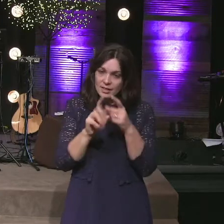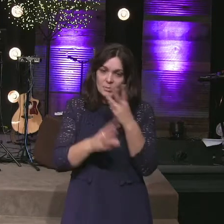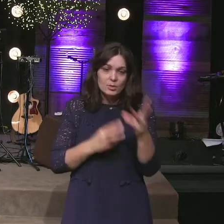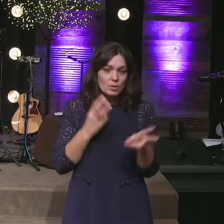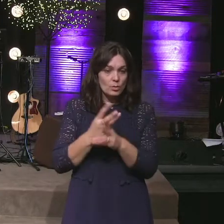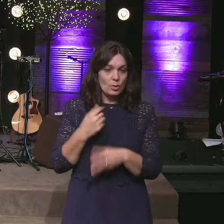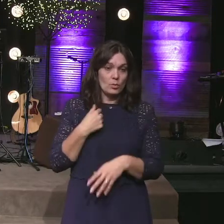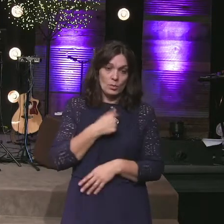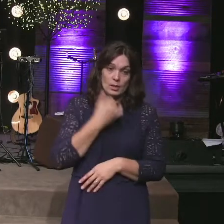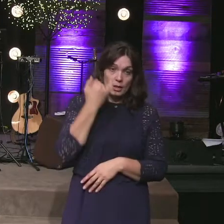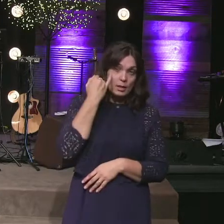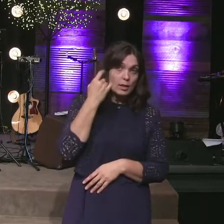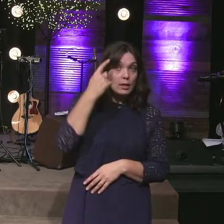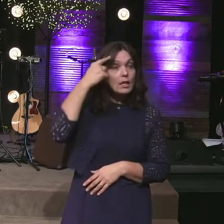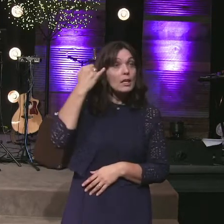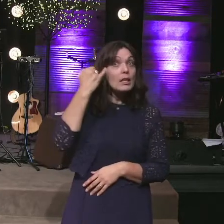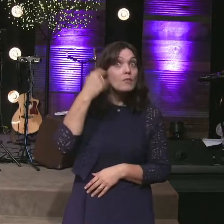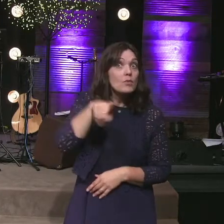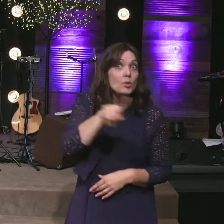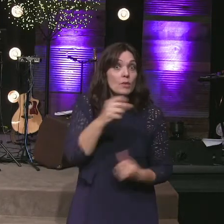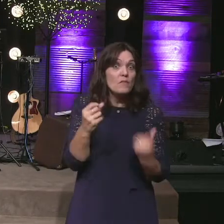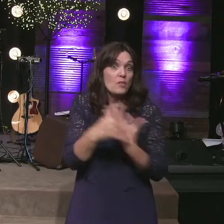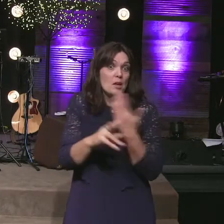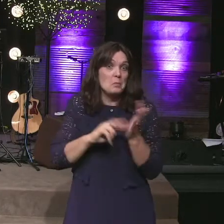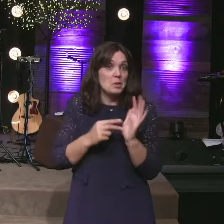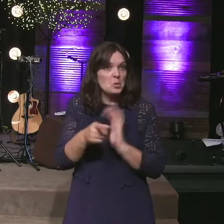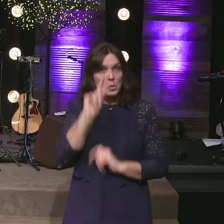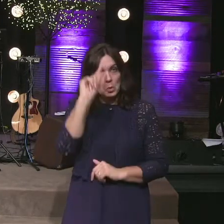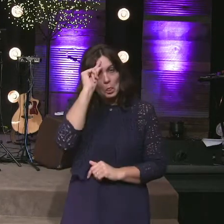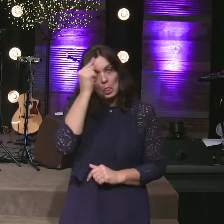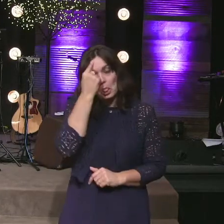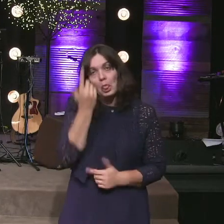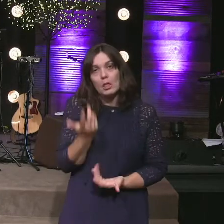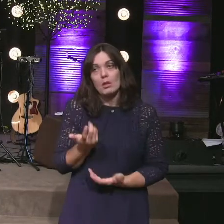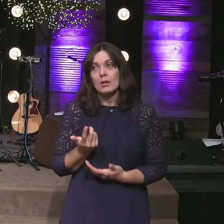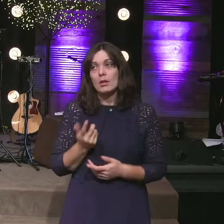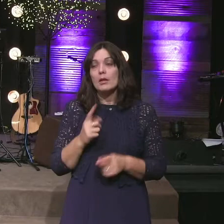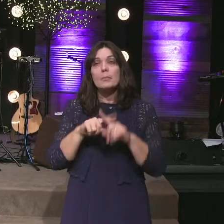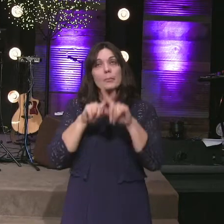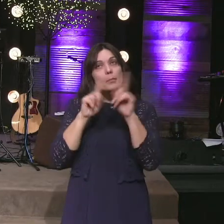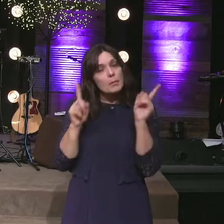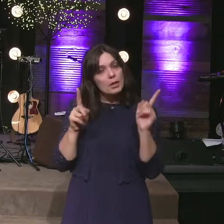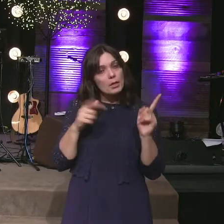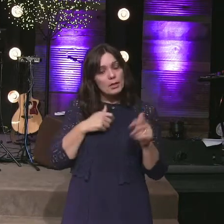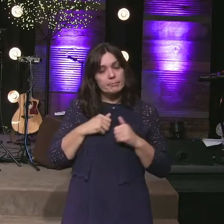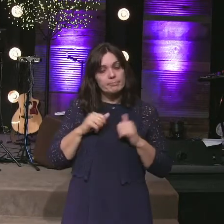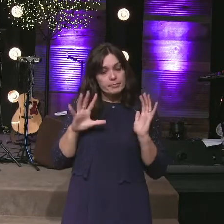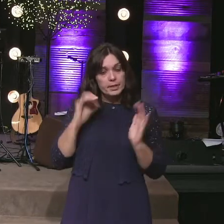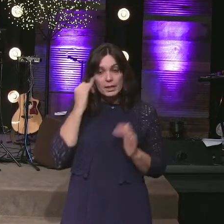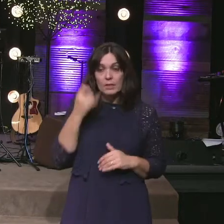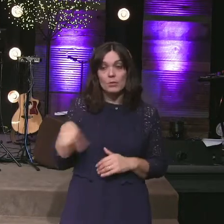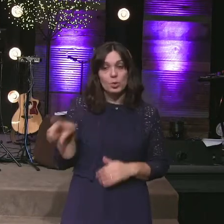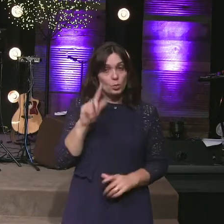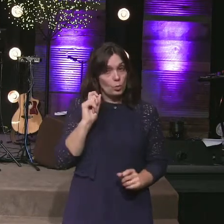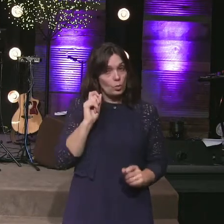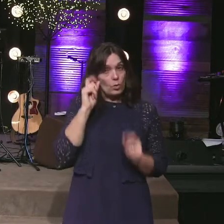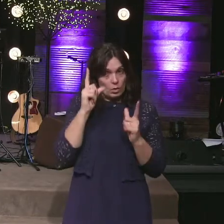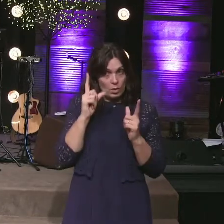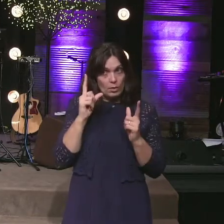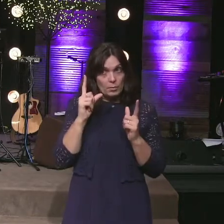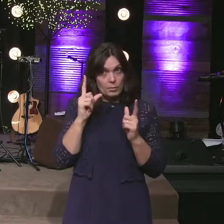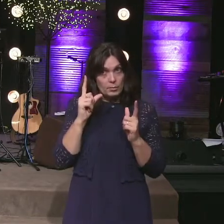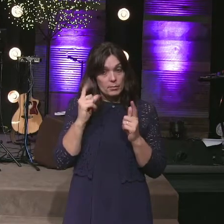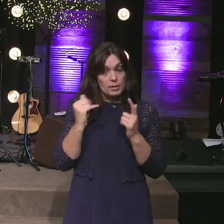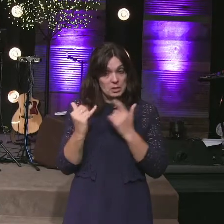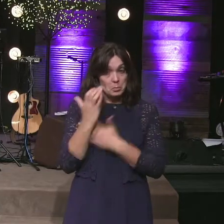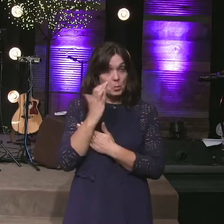are afraid are just ignorant. But I submit to you, if you woke up this morning with a 102-degree